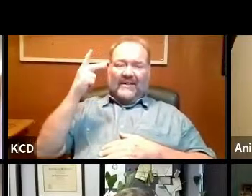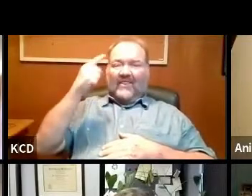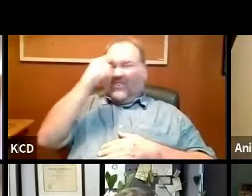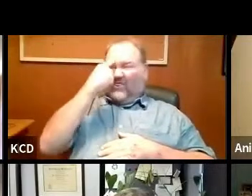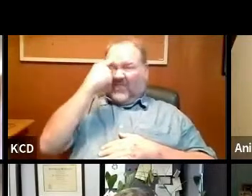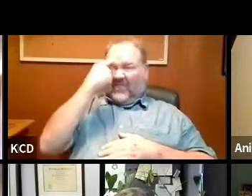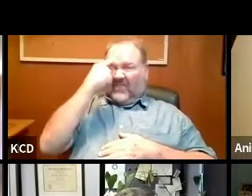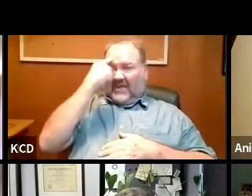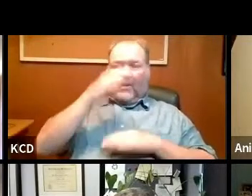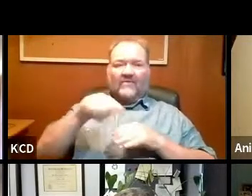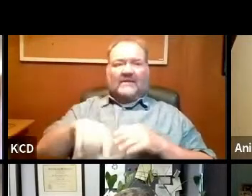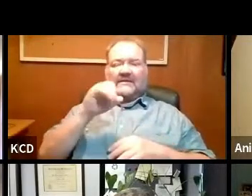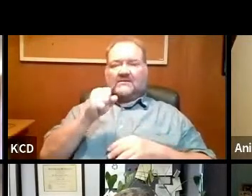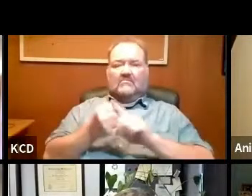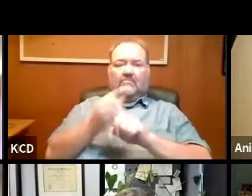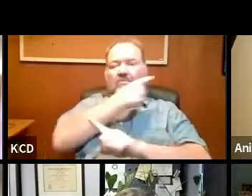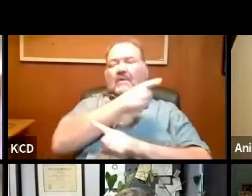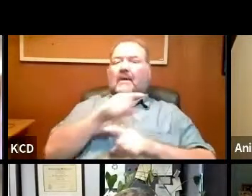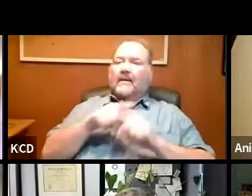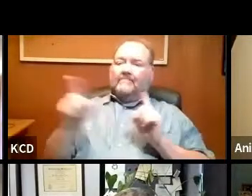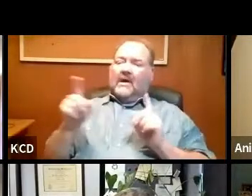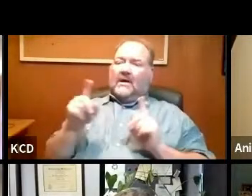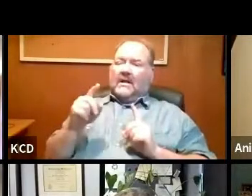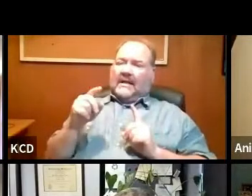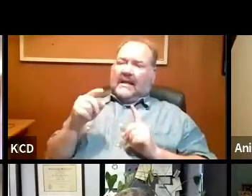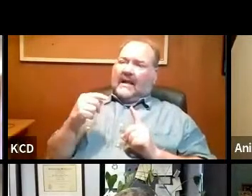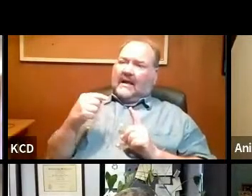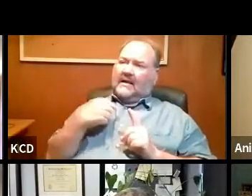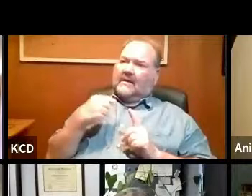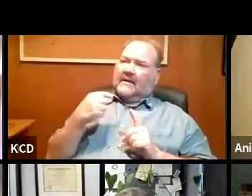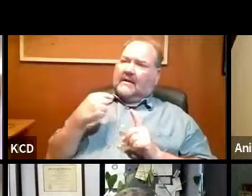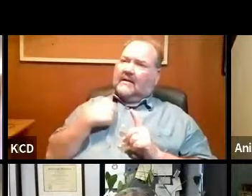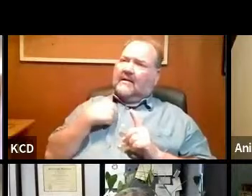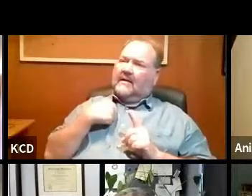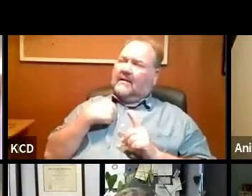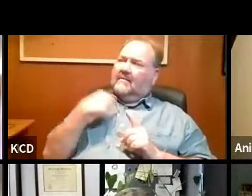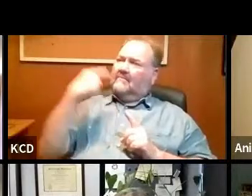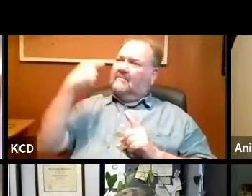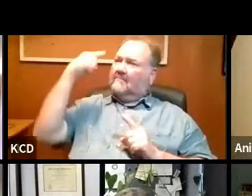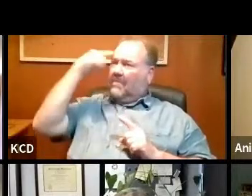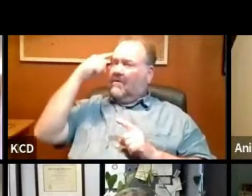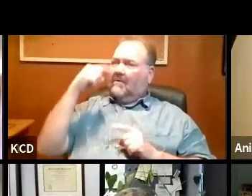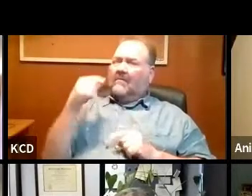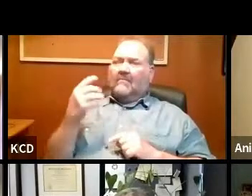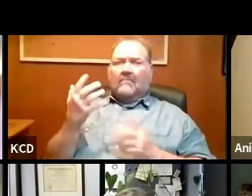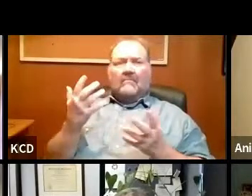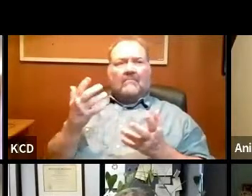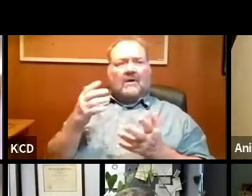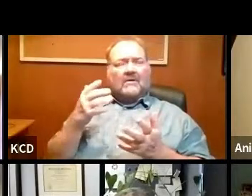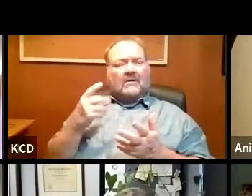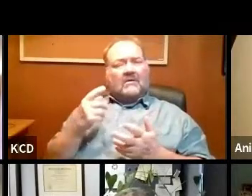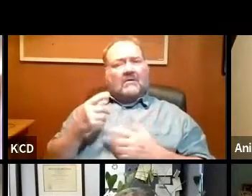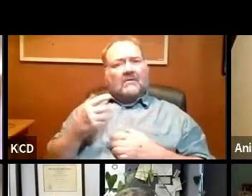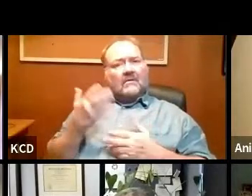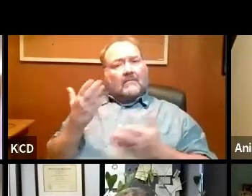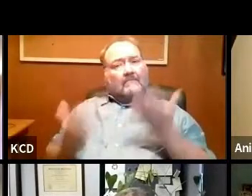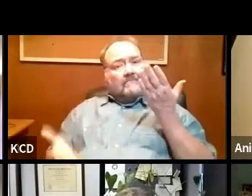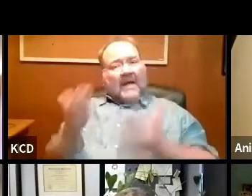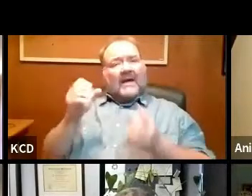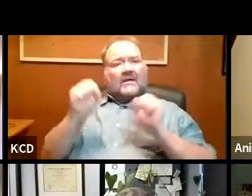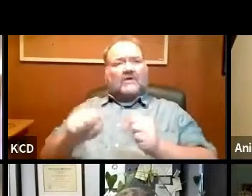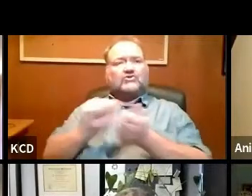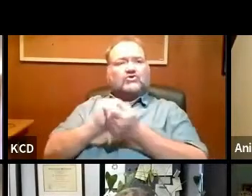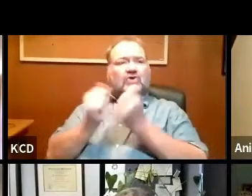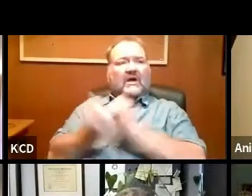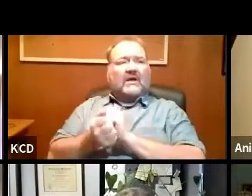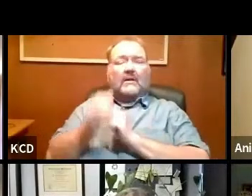thinking on this is off, but it occurs to me that this is something that might be changed either